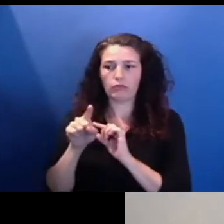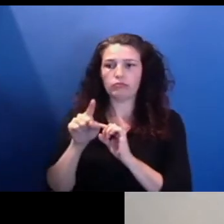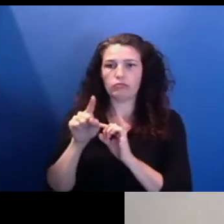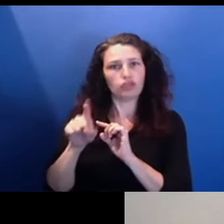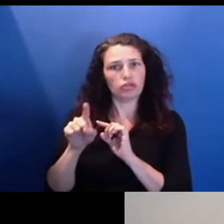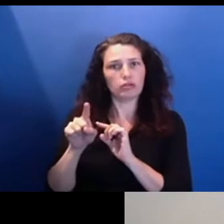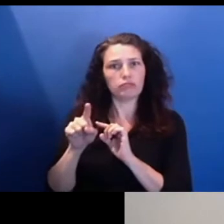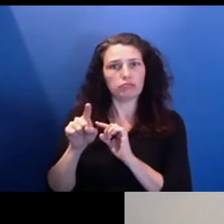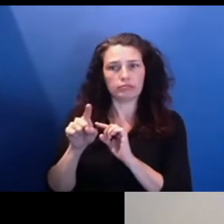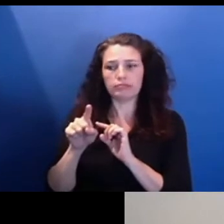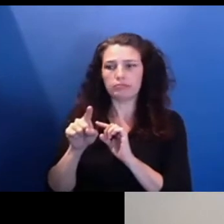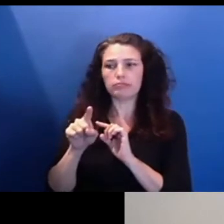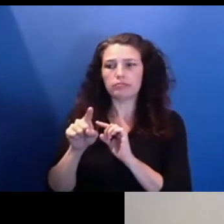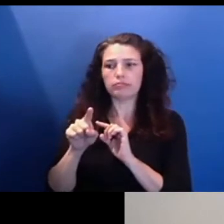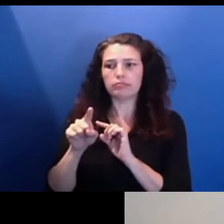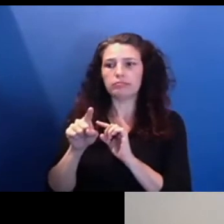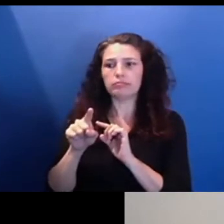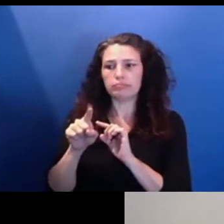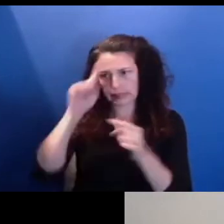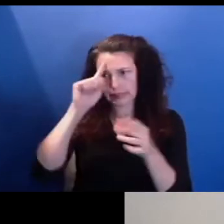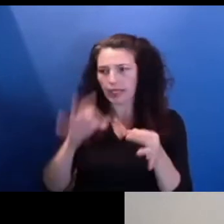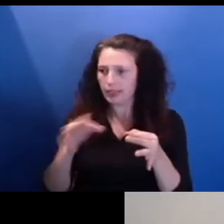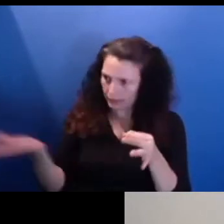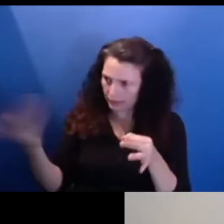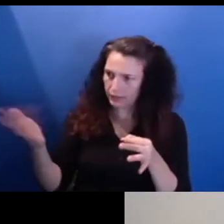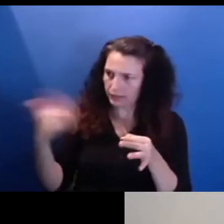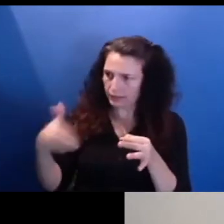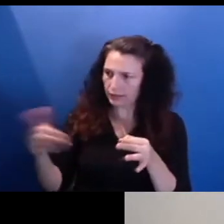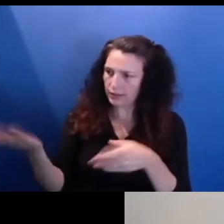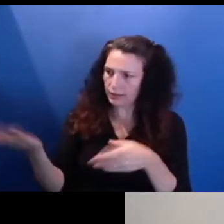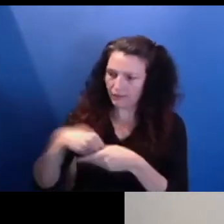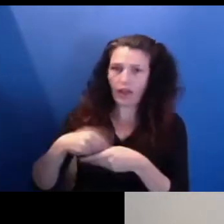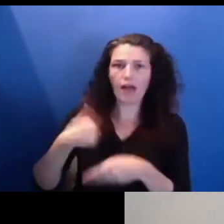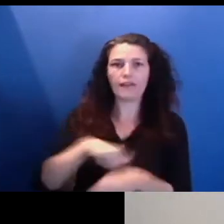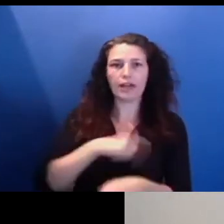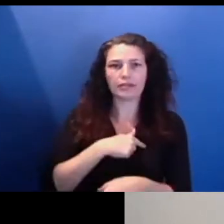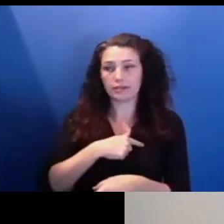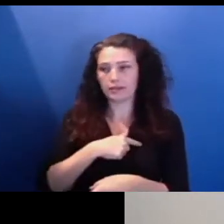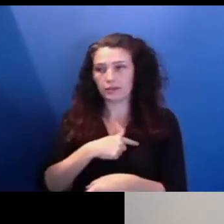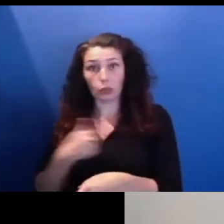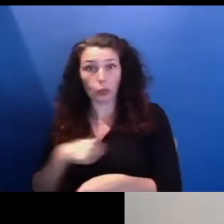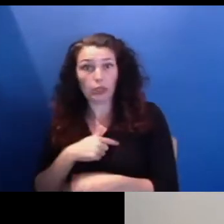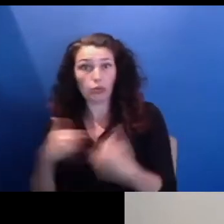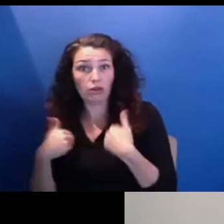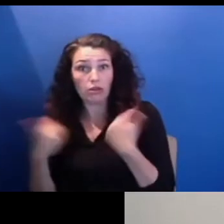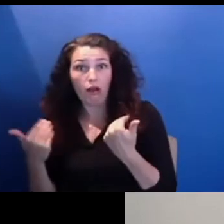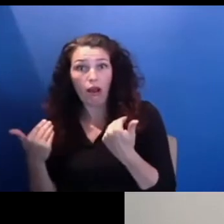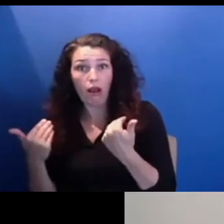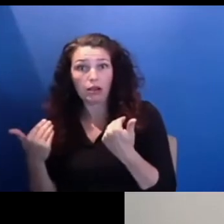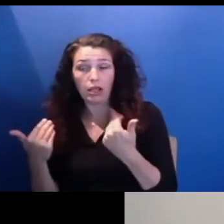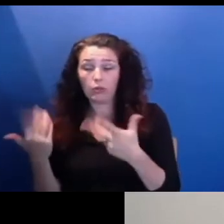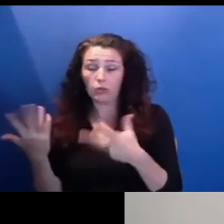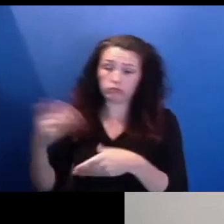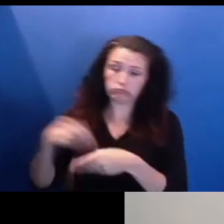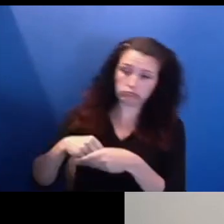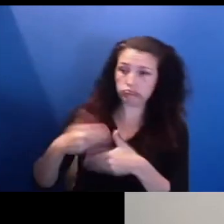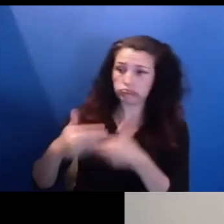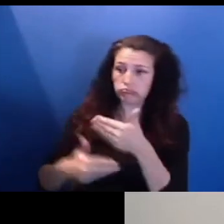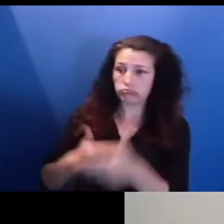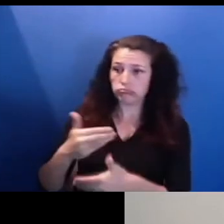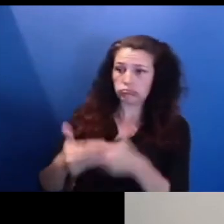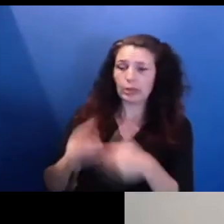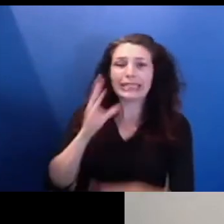us in developing our own experiences and our own voices. And when I say our,